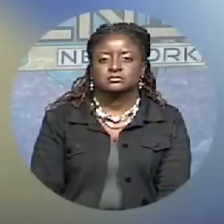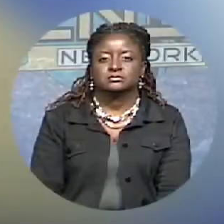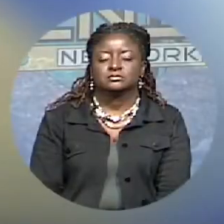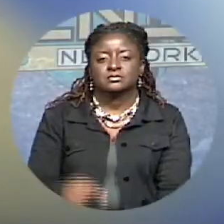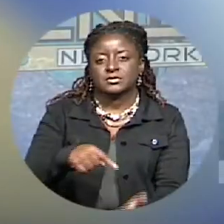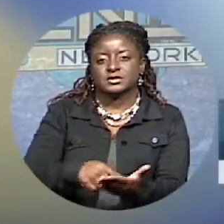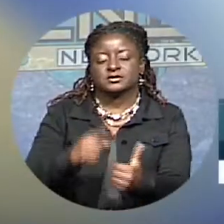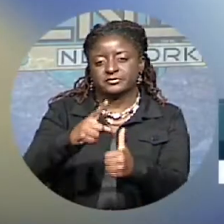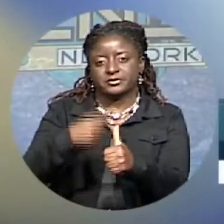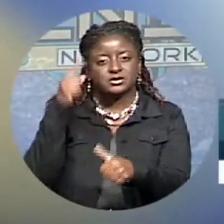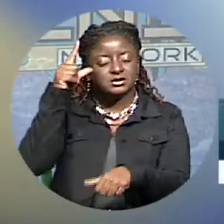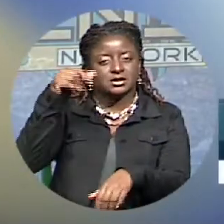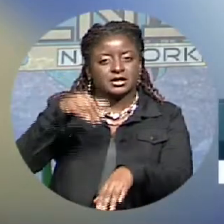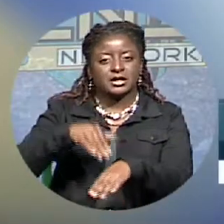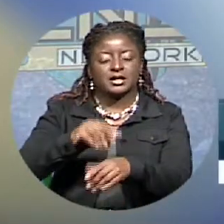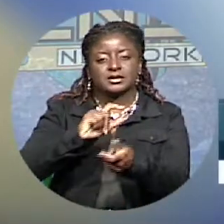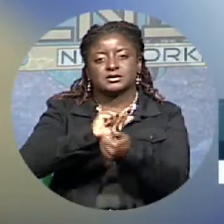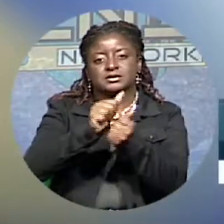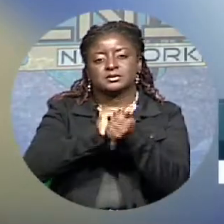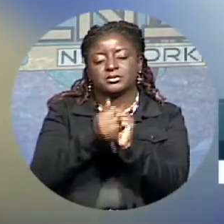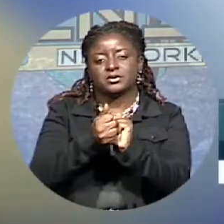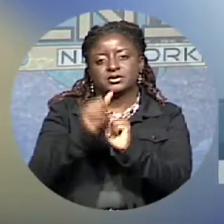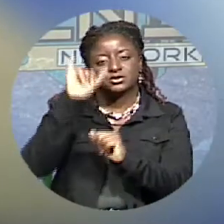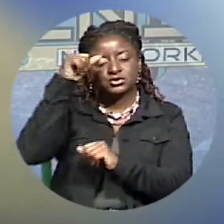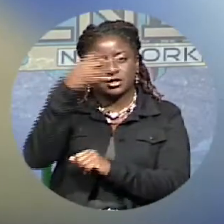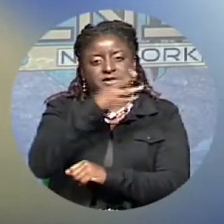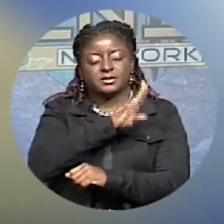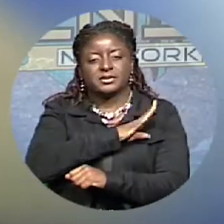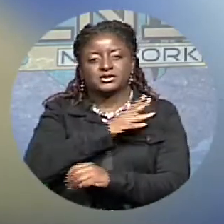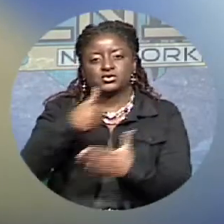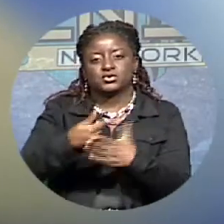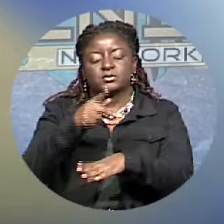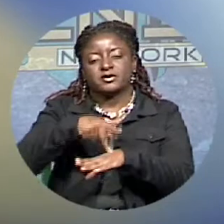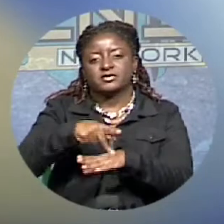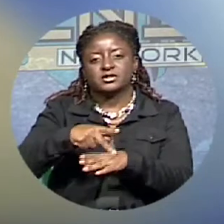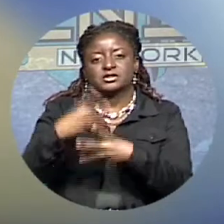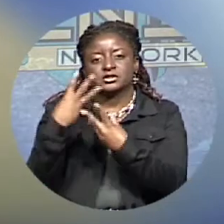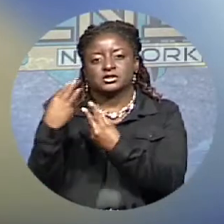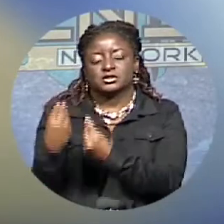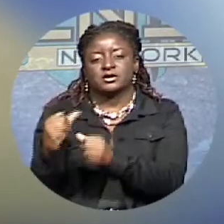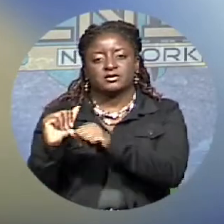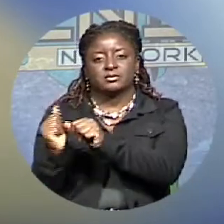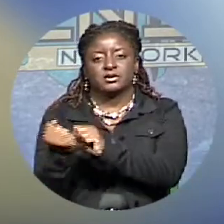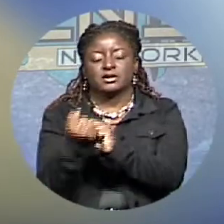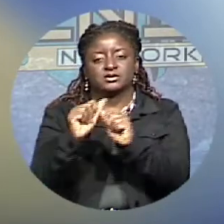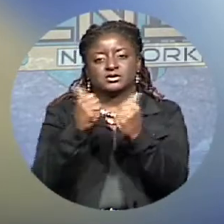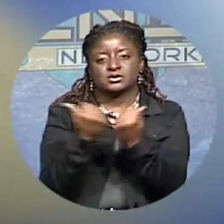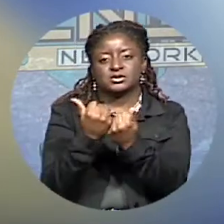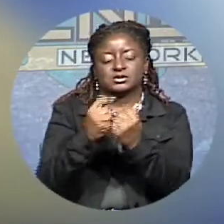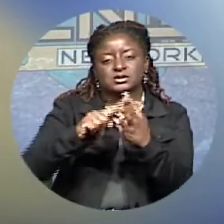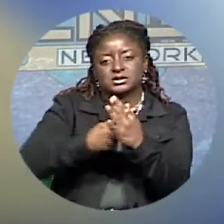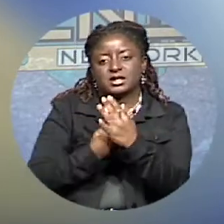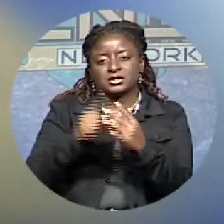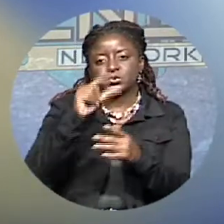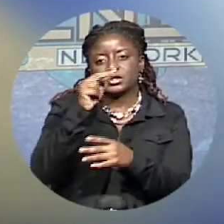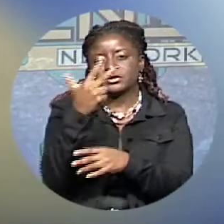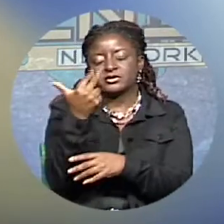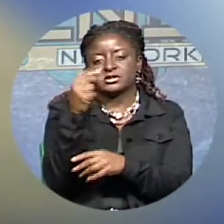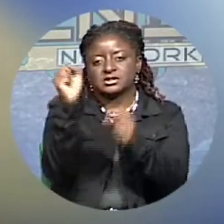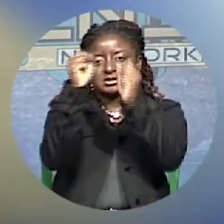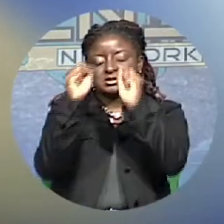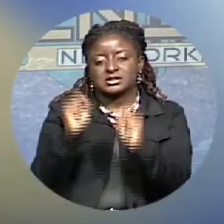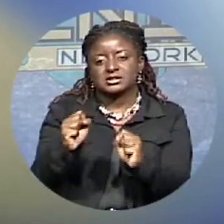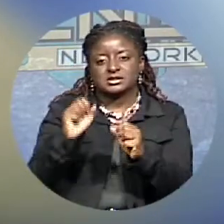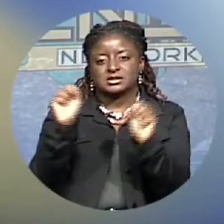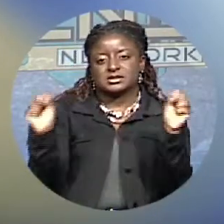This is your first look at sports. I'm Jonathan Benson. The New Providence Softball Association opening up its 2013 season on Saturday night at the